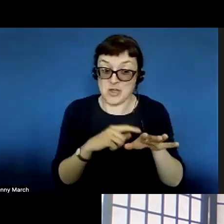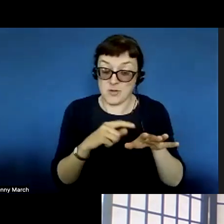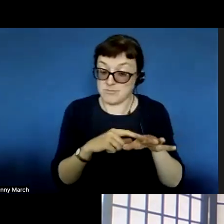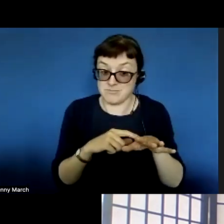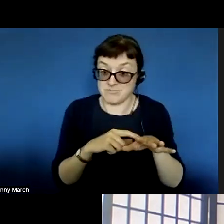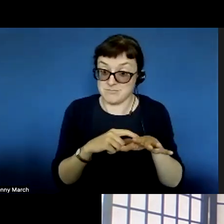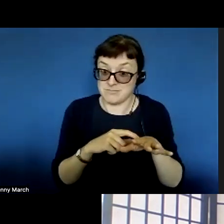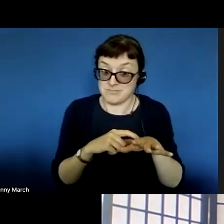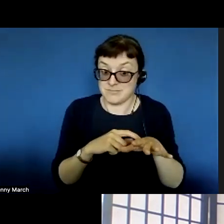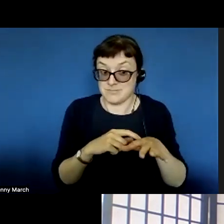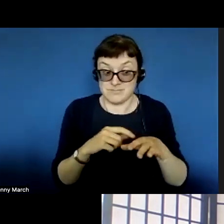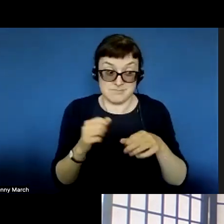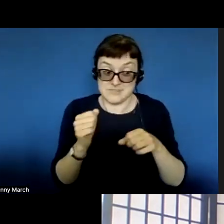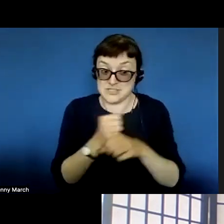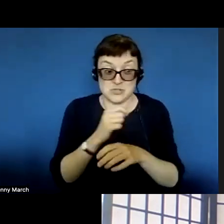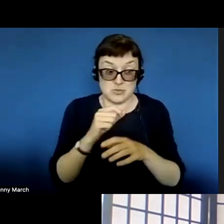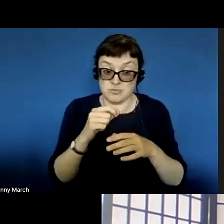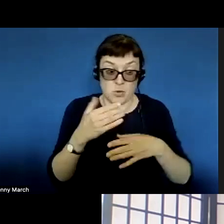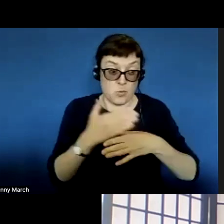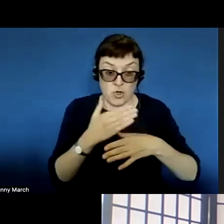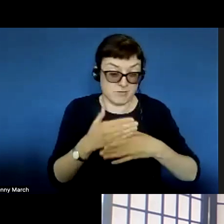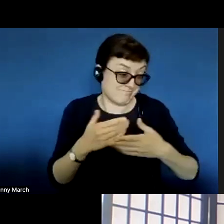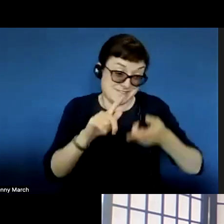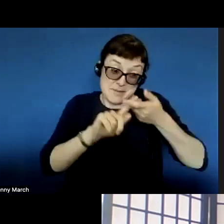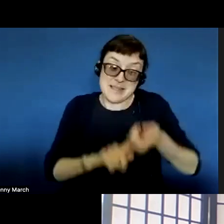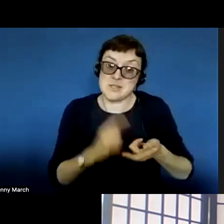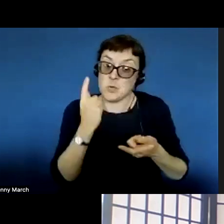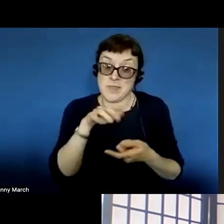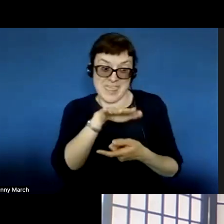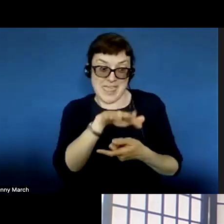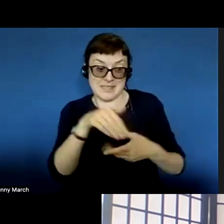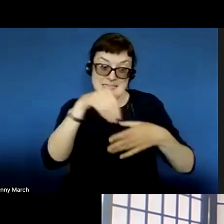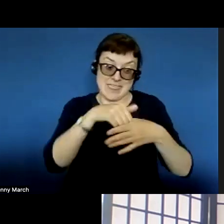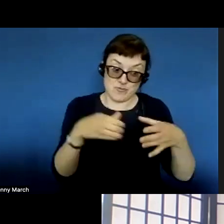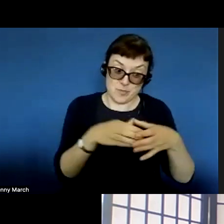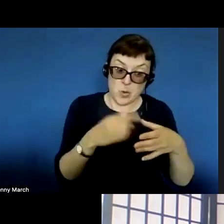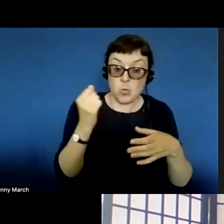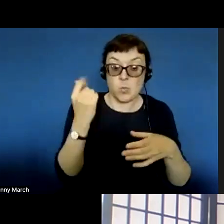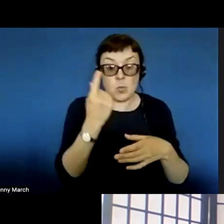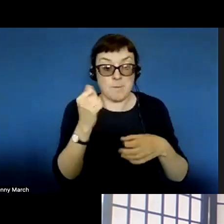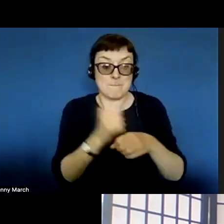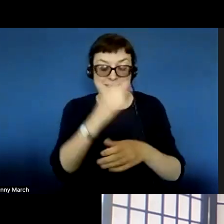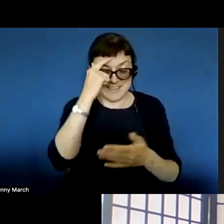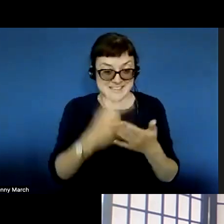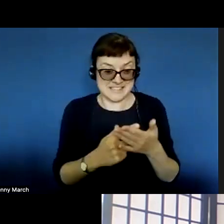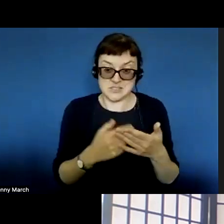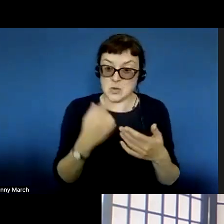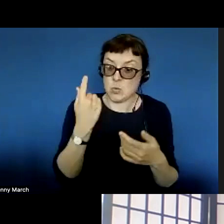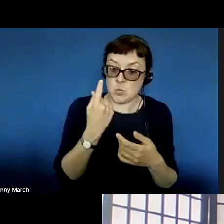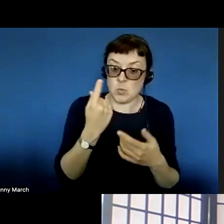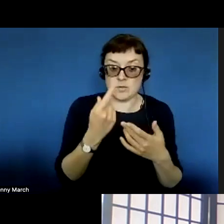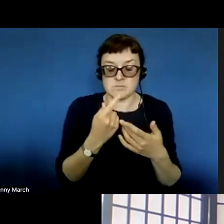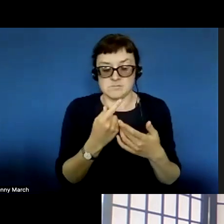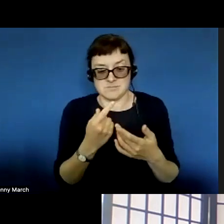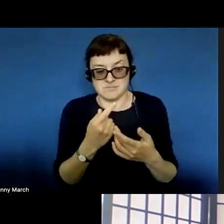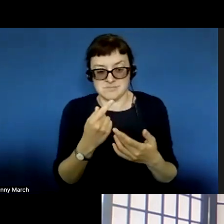on who's in the group and or who's making the decisions, who's you know, who's coming up with the interpretation, whatever. It's